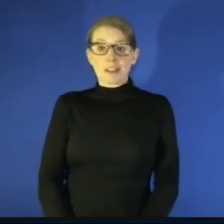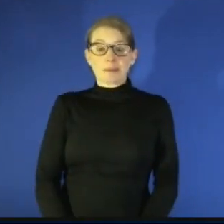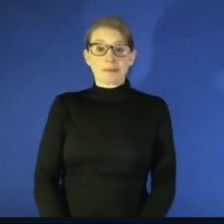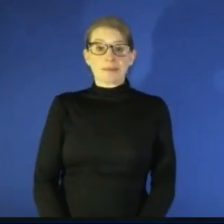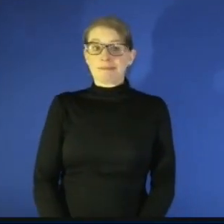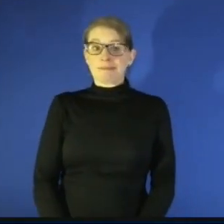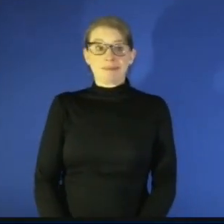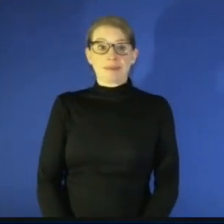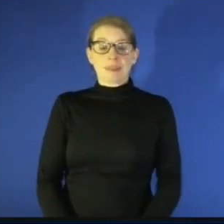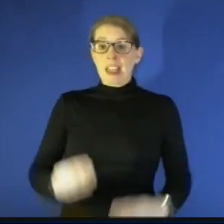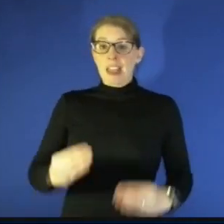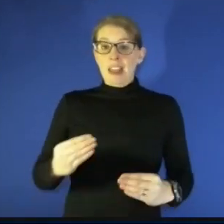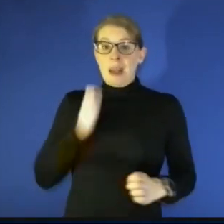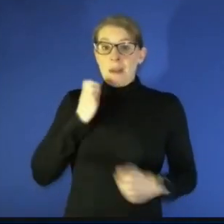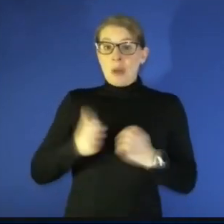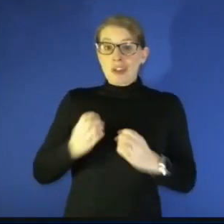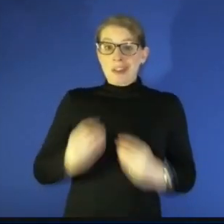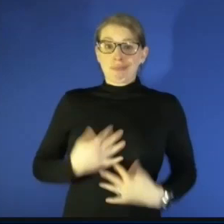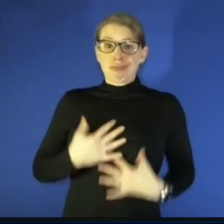of emotions for you as well.